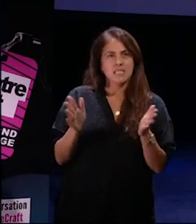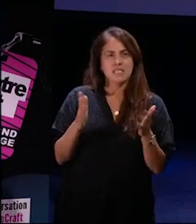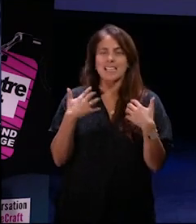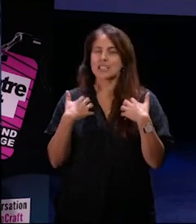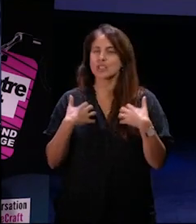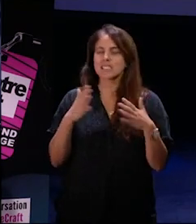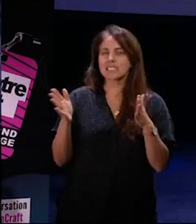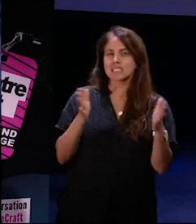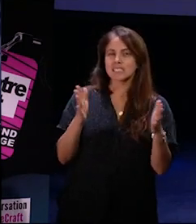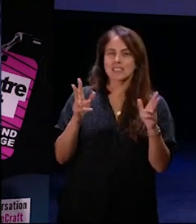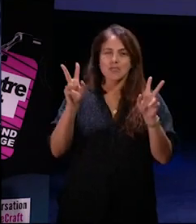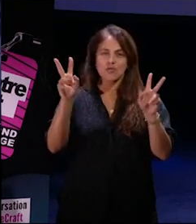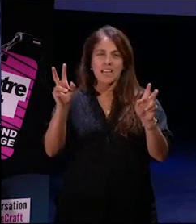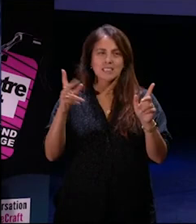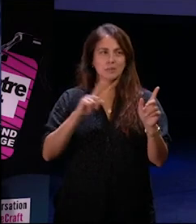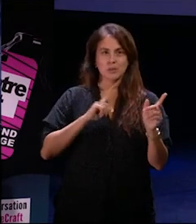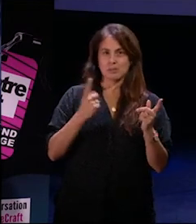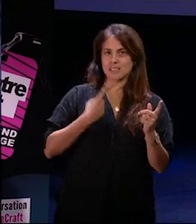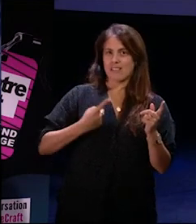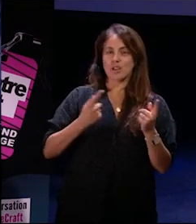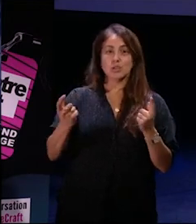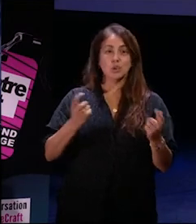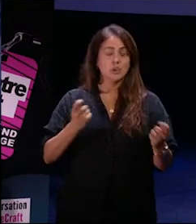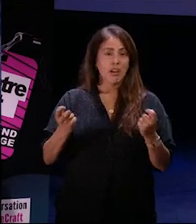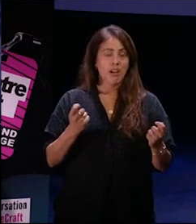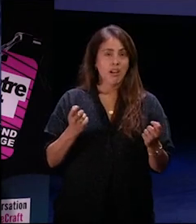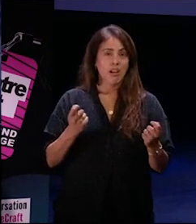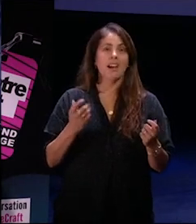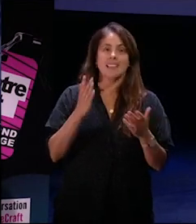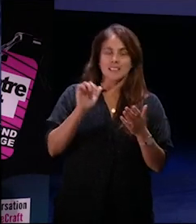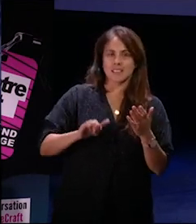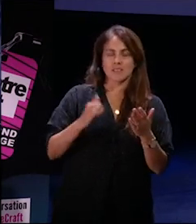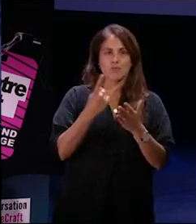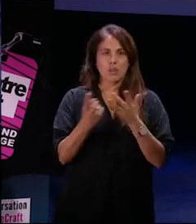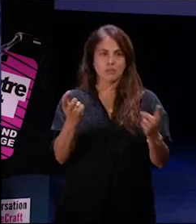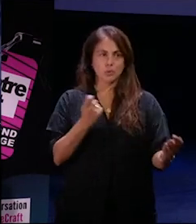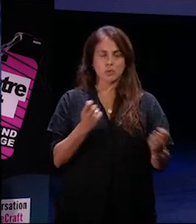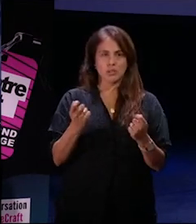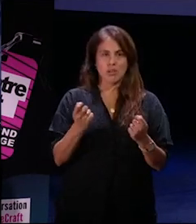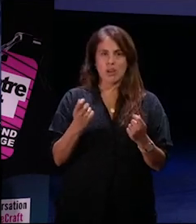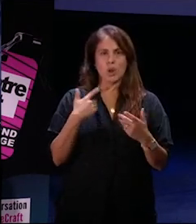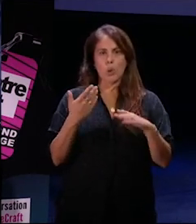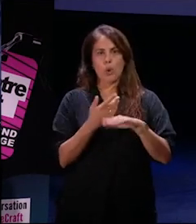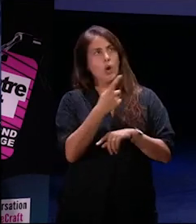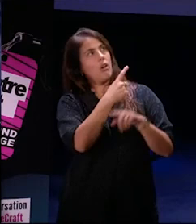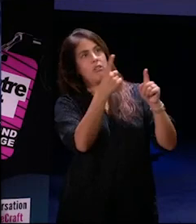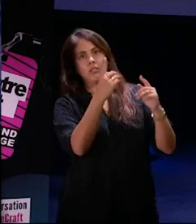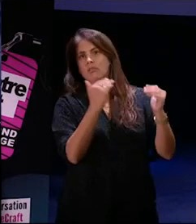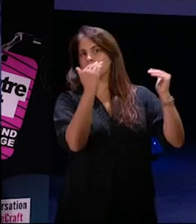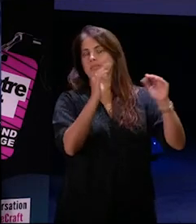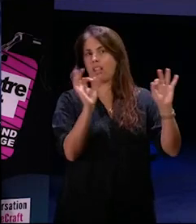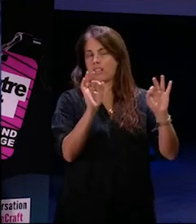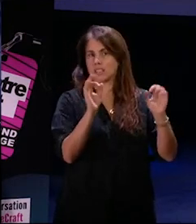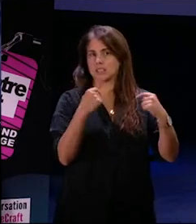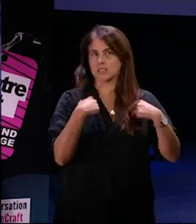it's quite an interesting phrase, particularly as a producer, because I am a freelance producer. I don't work for anyone else as in terms